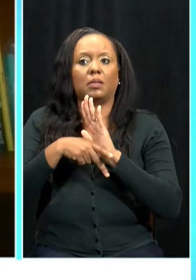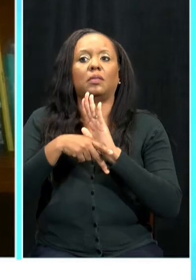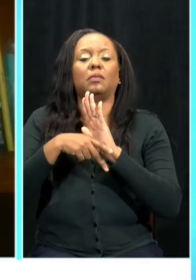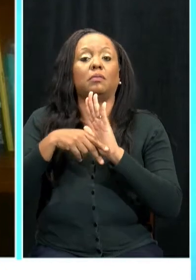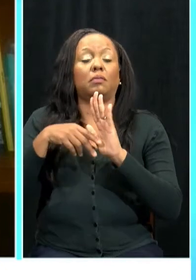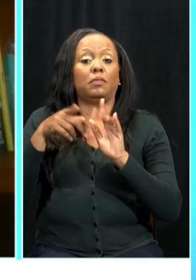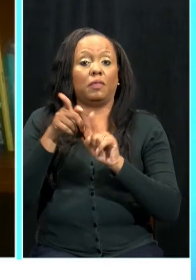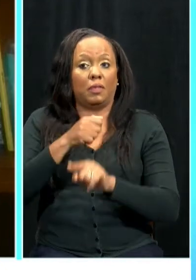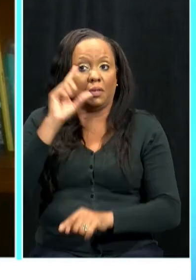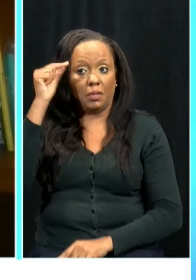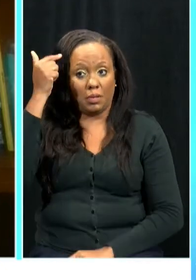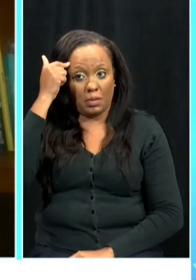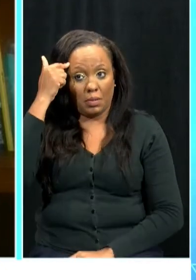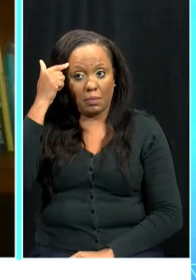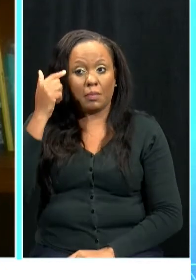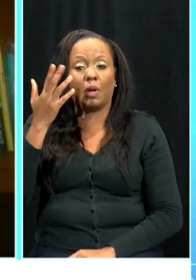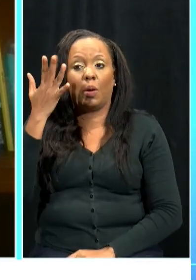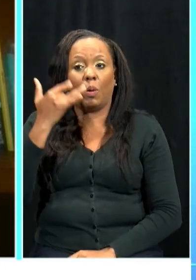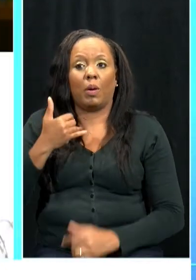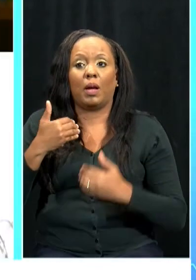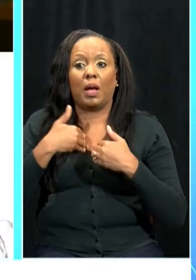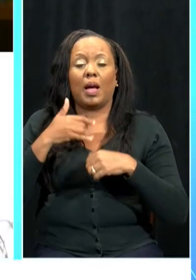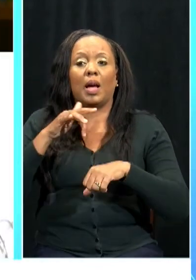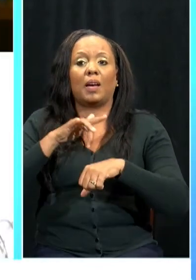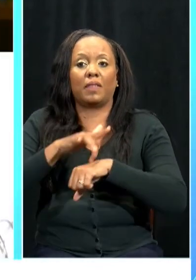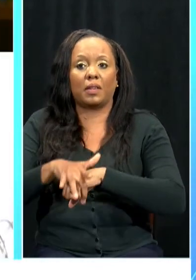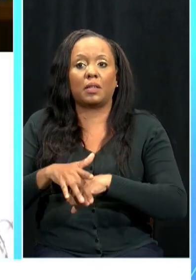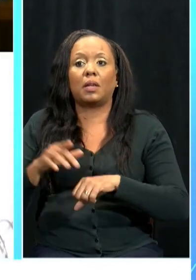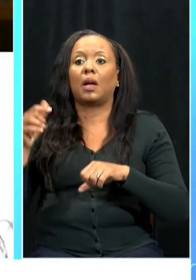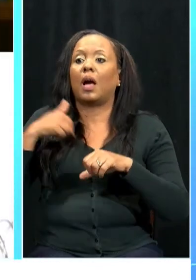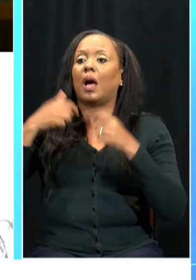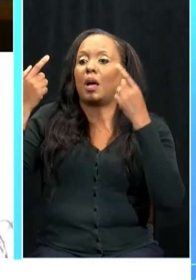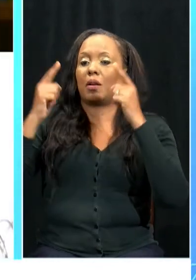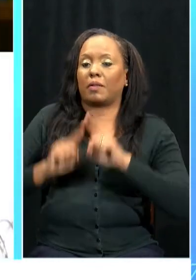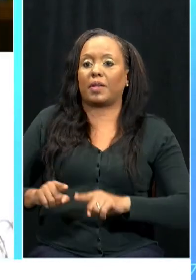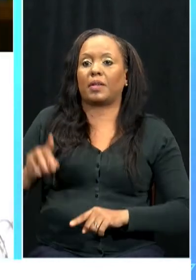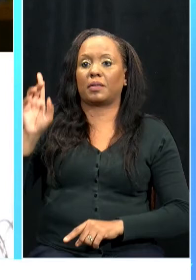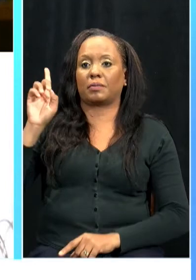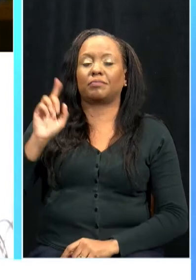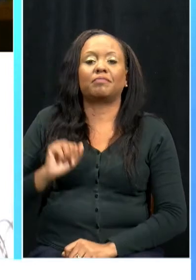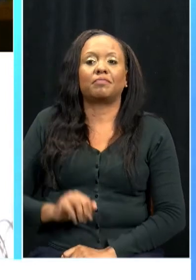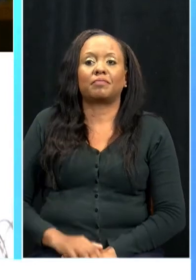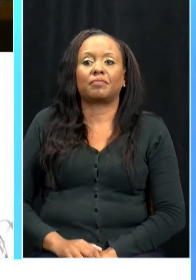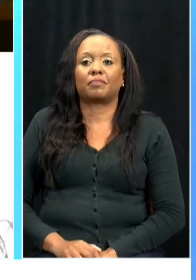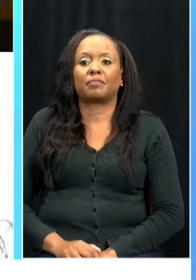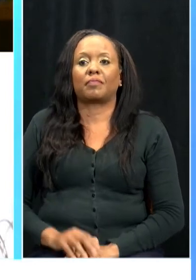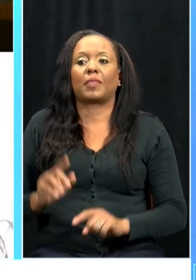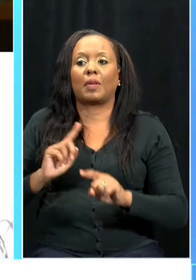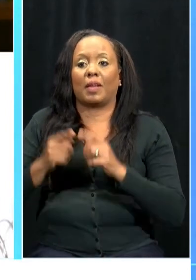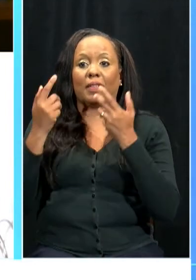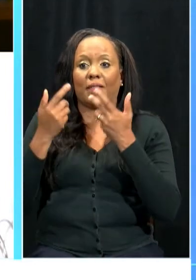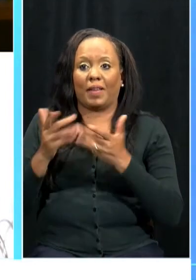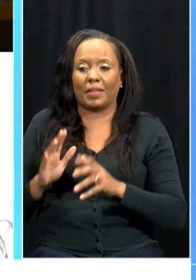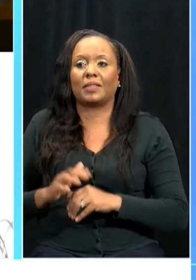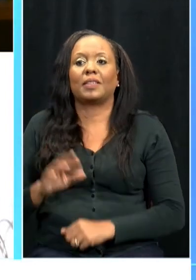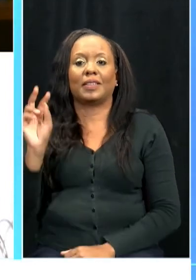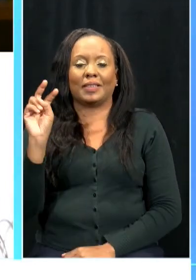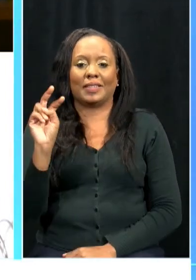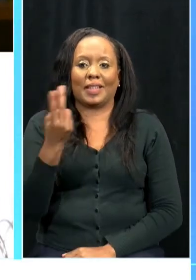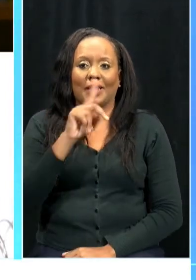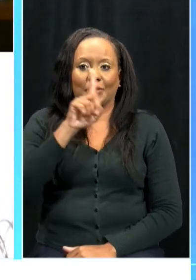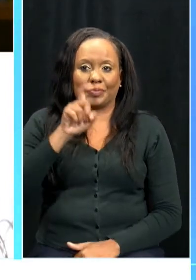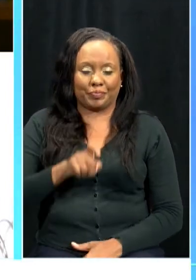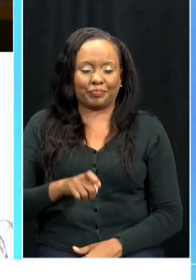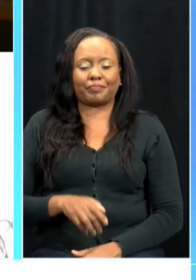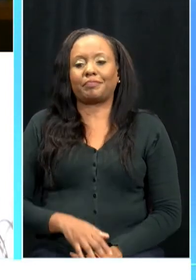government to call the election early. I agree with you, Dr. Joseph. On that note, let's wrap up that one. We come back to the second question